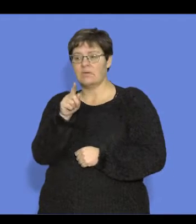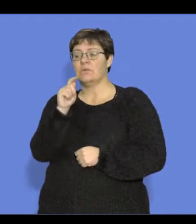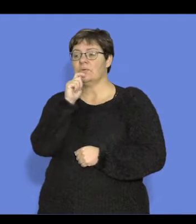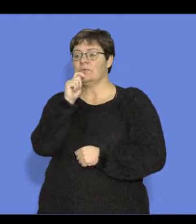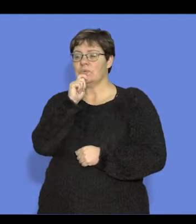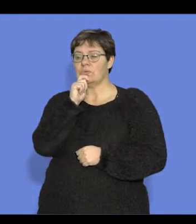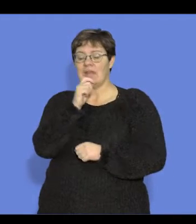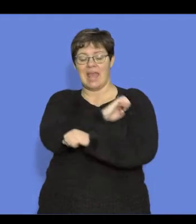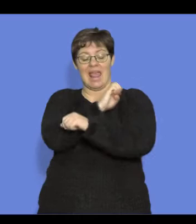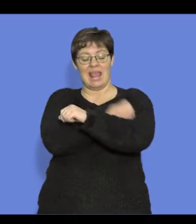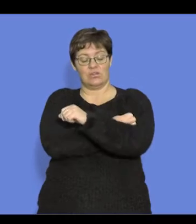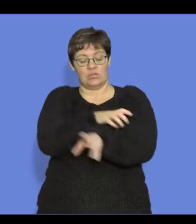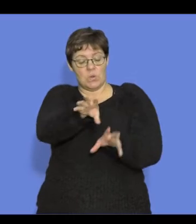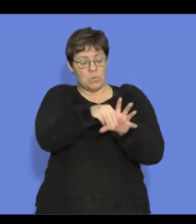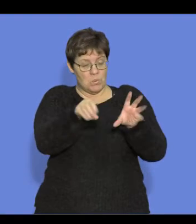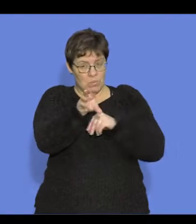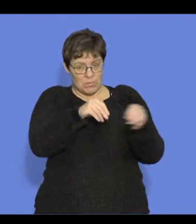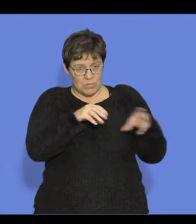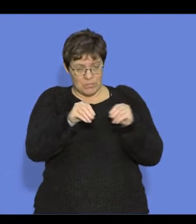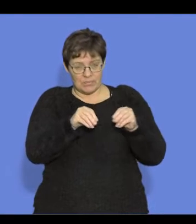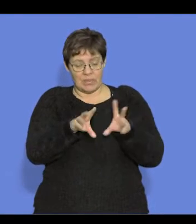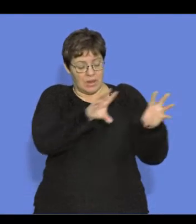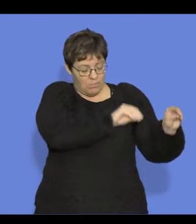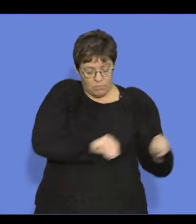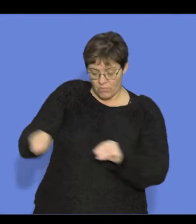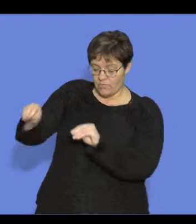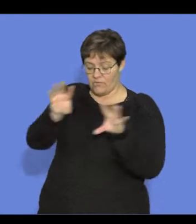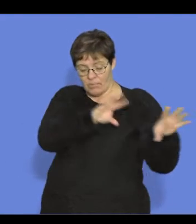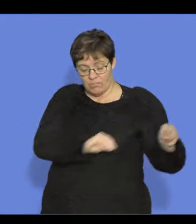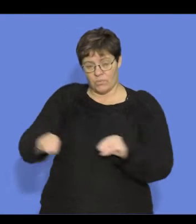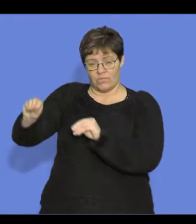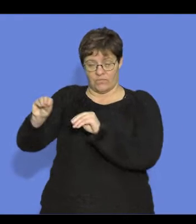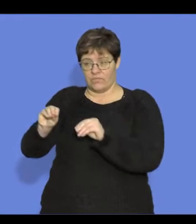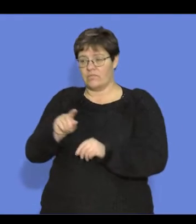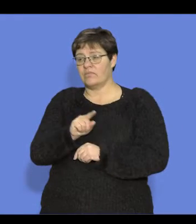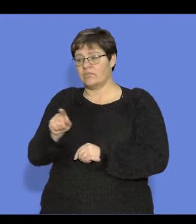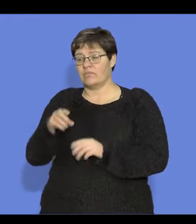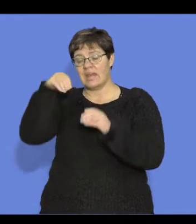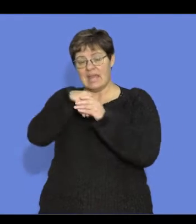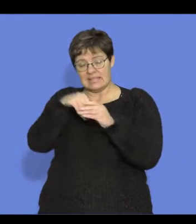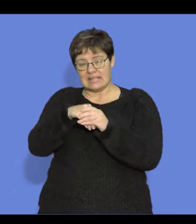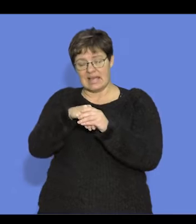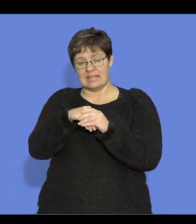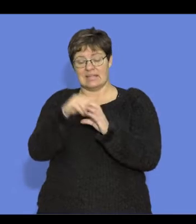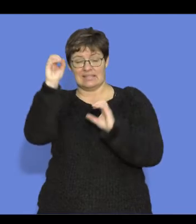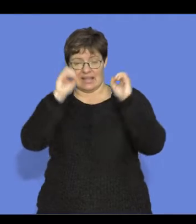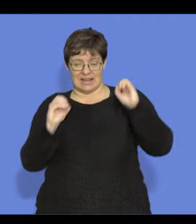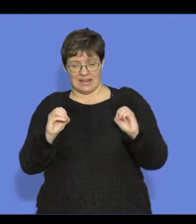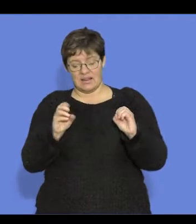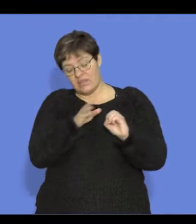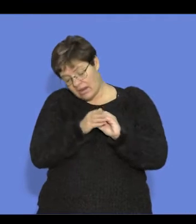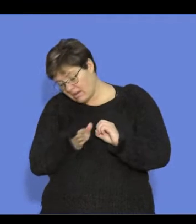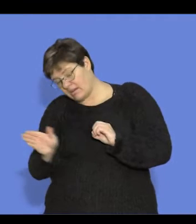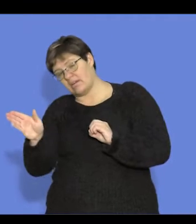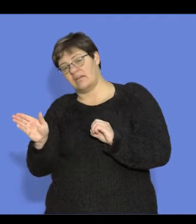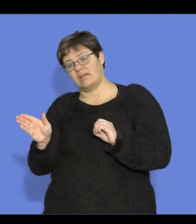uses energy to move those minerals to the inside of the cell, and they can then